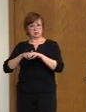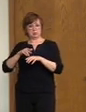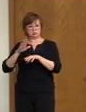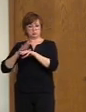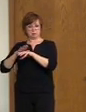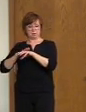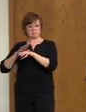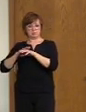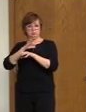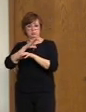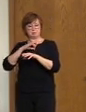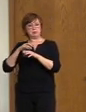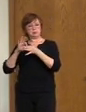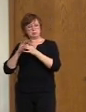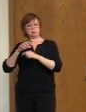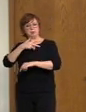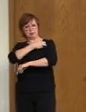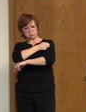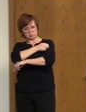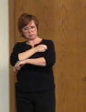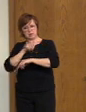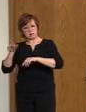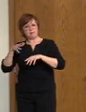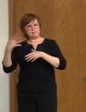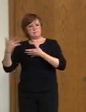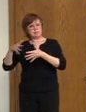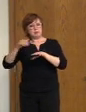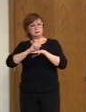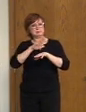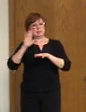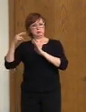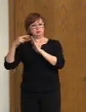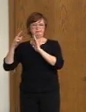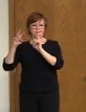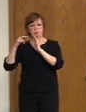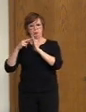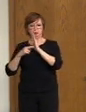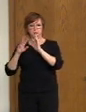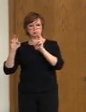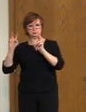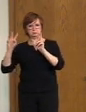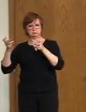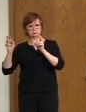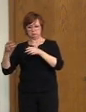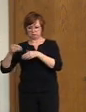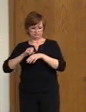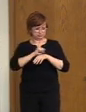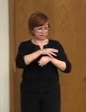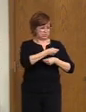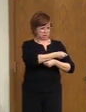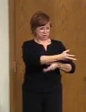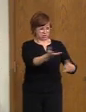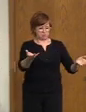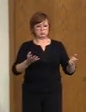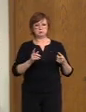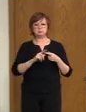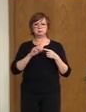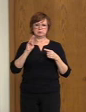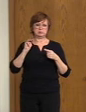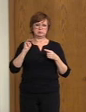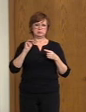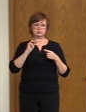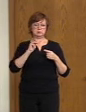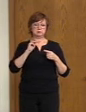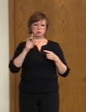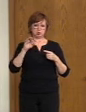on Immunization which has issued guidance to all provinces across the country for the distribution of the COVID-19 vaccine. Our Chief Medical Health